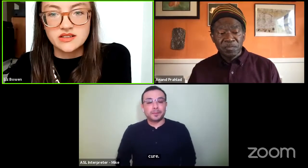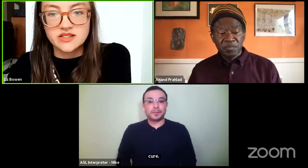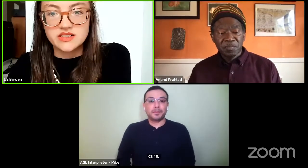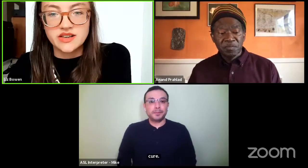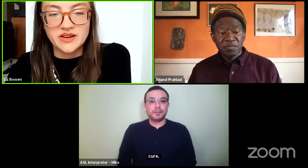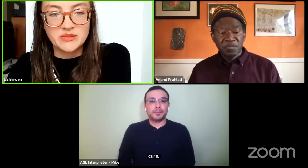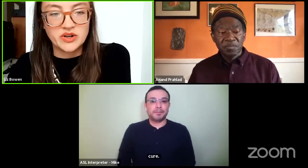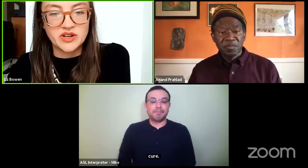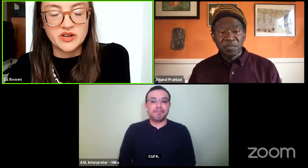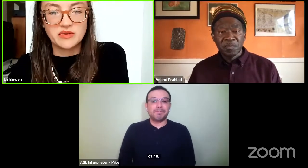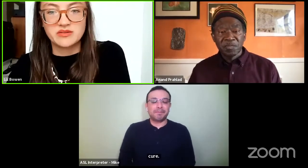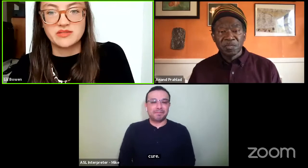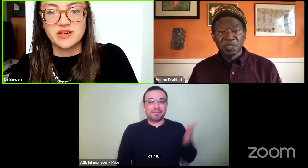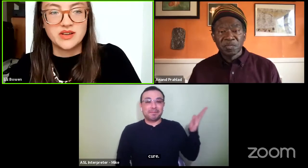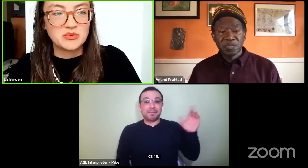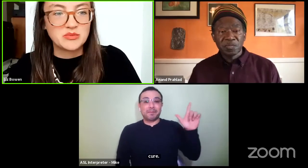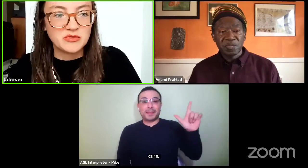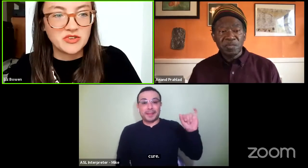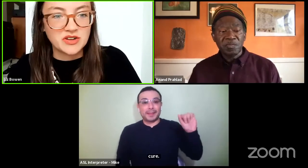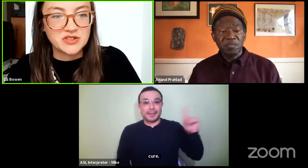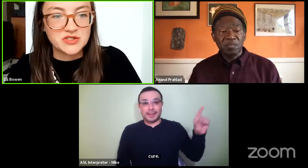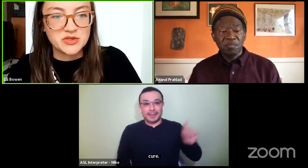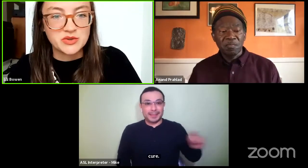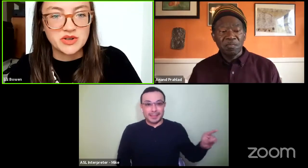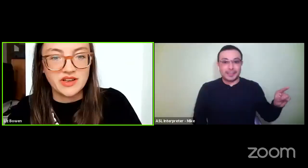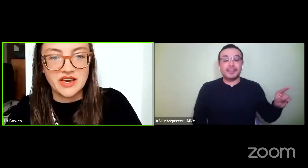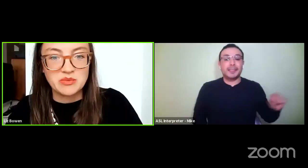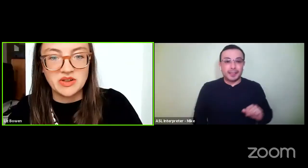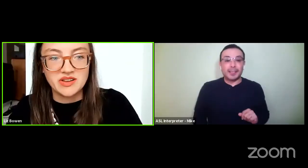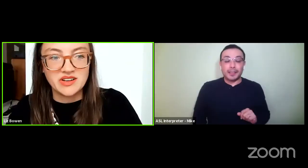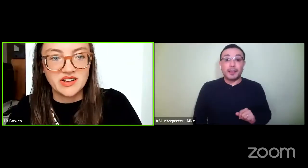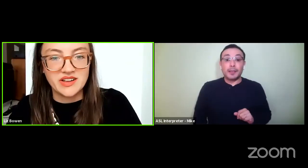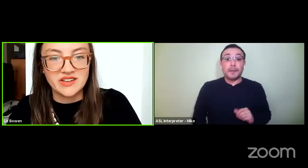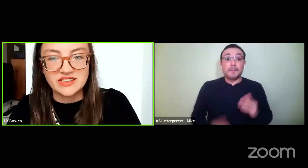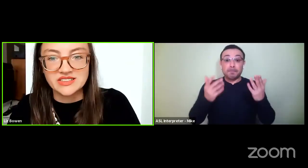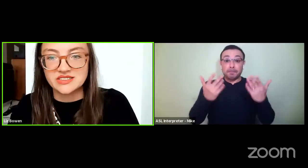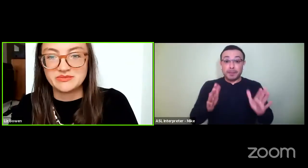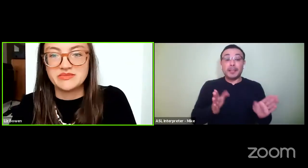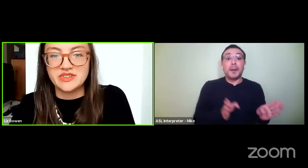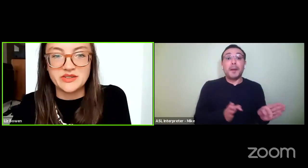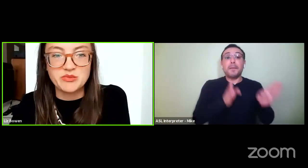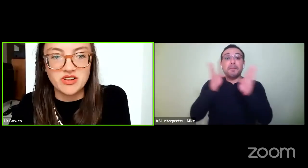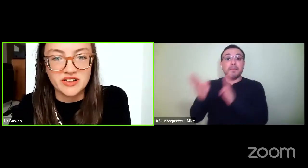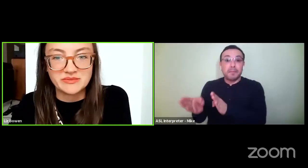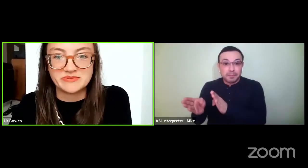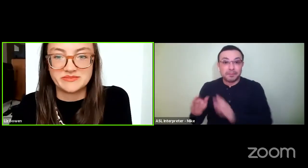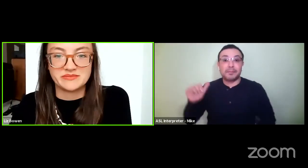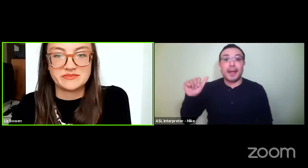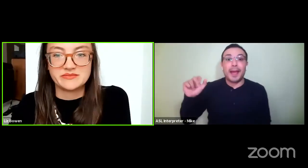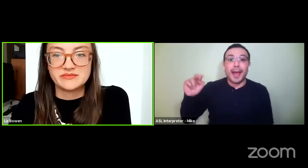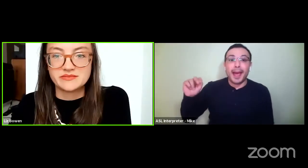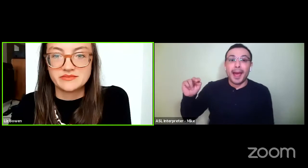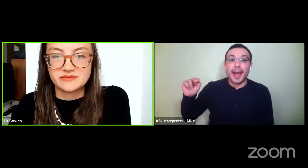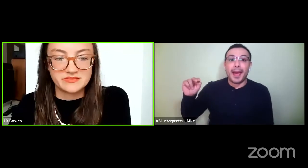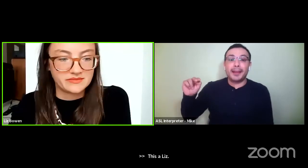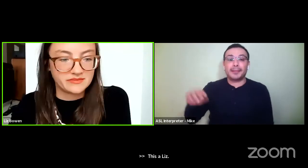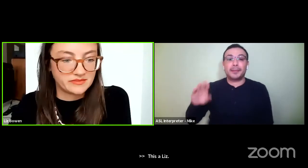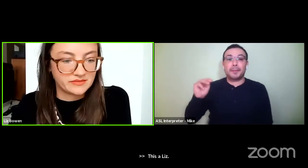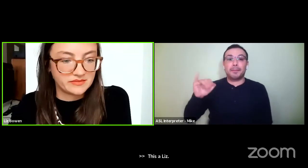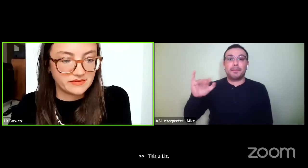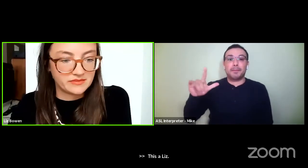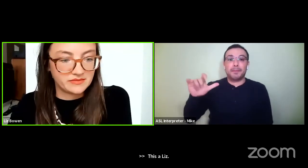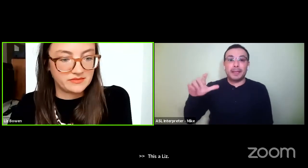Hi, this is Liz. We're gonna move along to Anne Millett-Gallant next. Thank you, Prahlad.